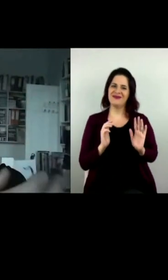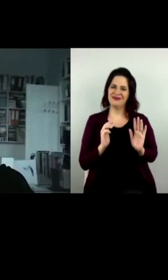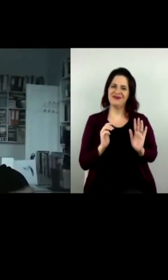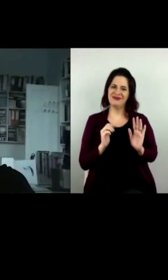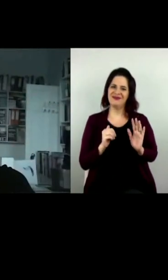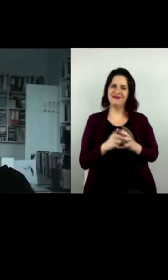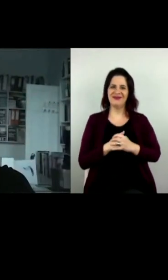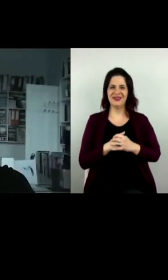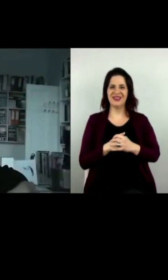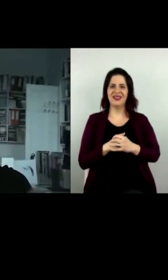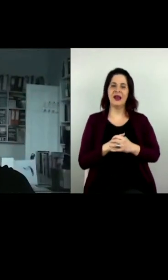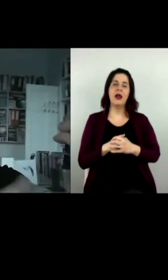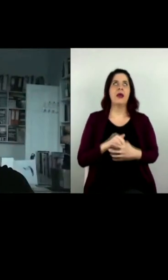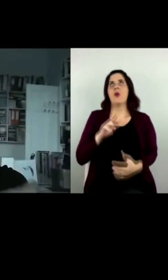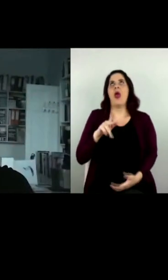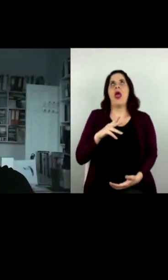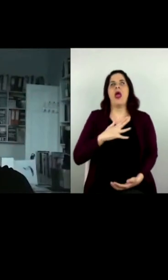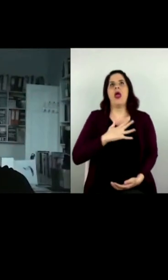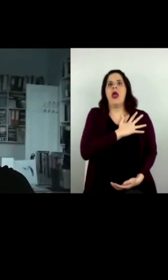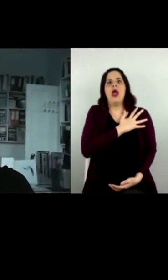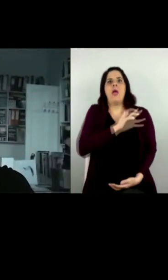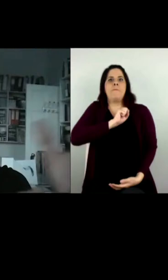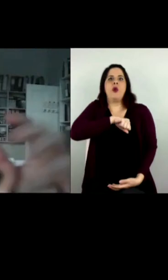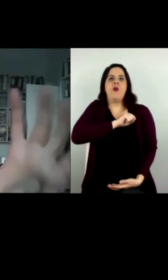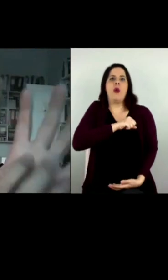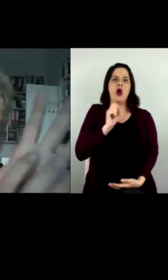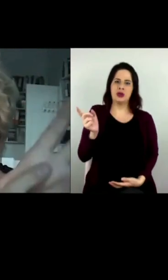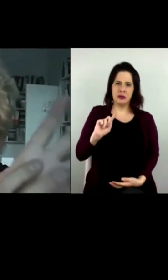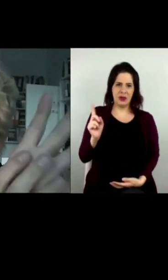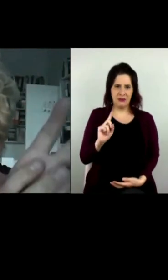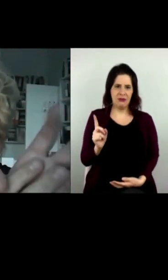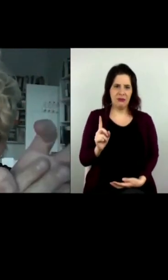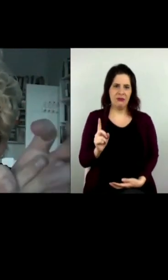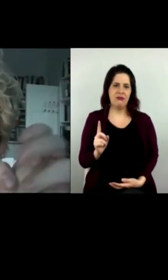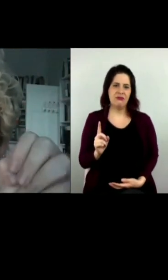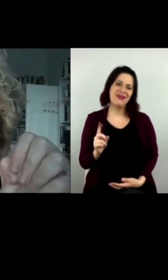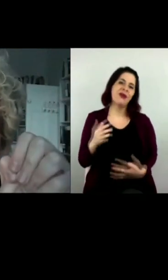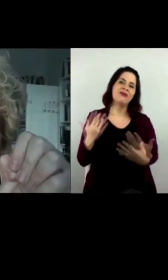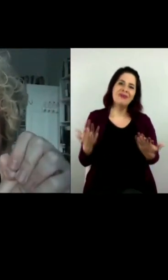an unintended racism that we don't inform ourselves. And so